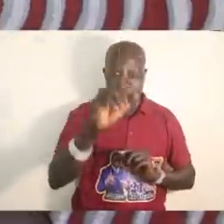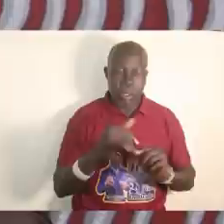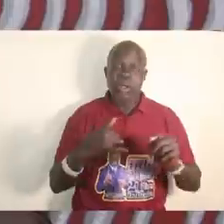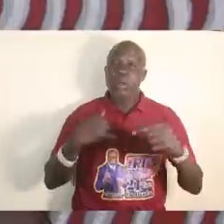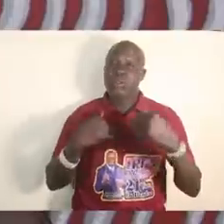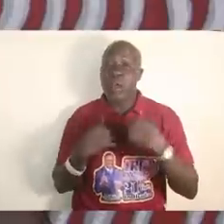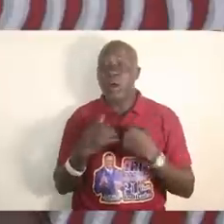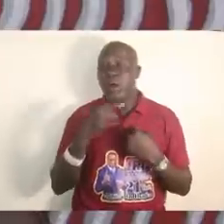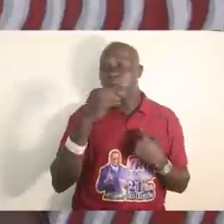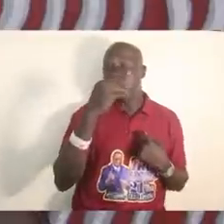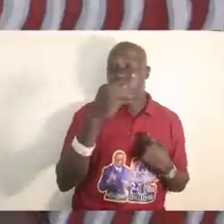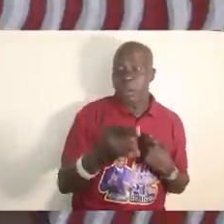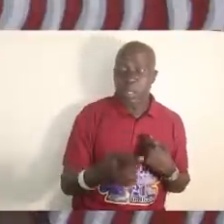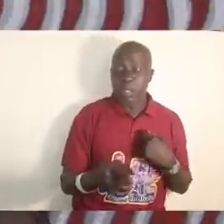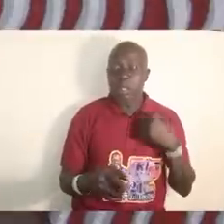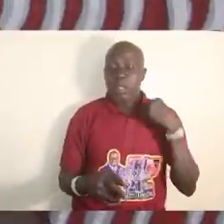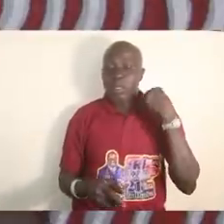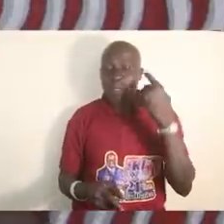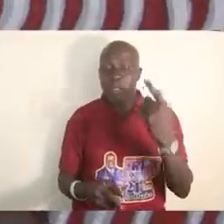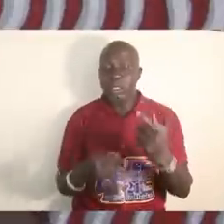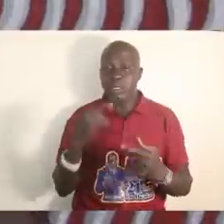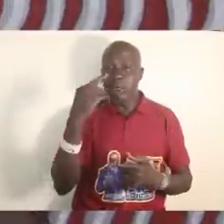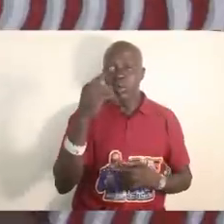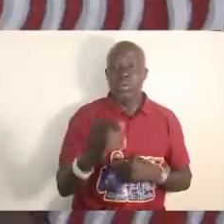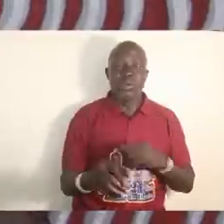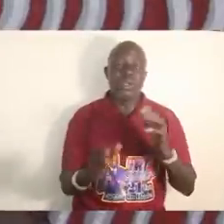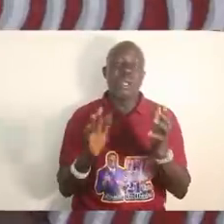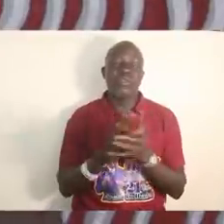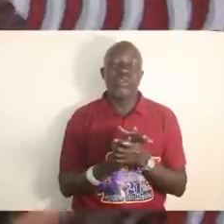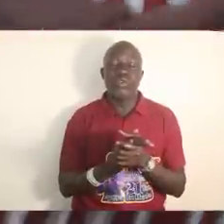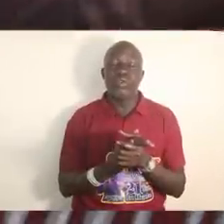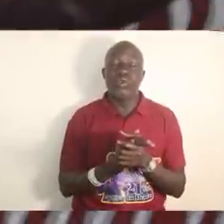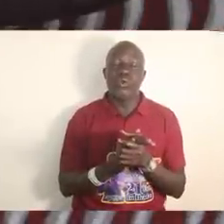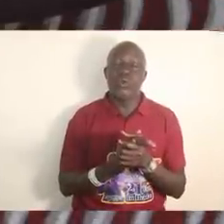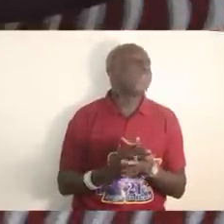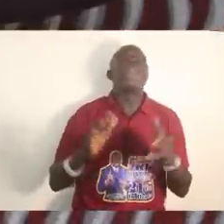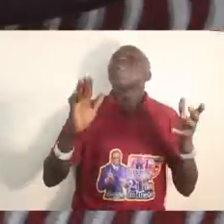Jesu lo swami na ishe guda ju